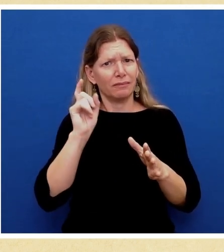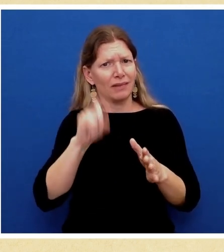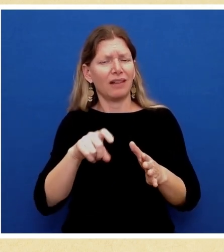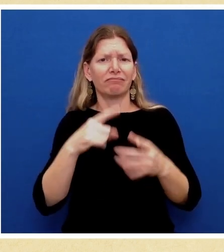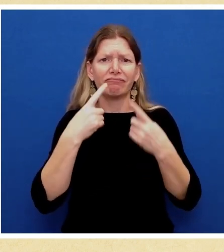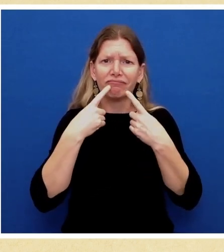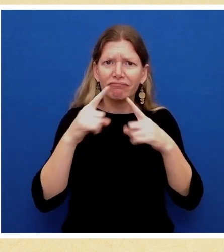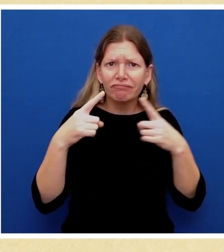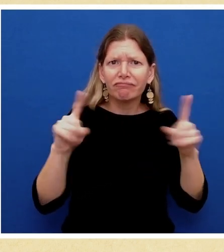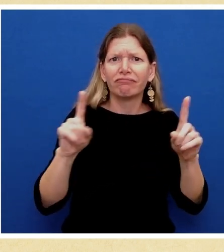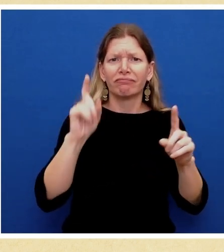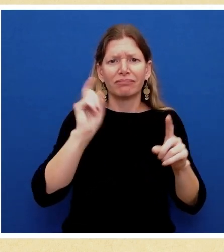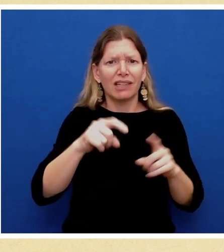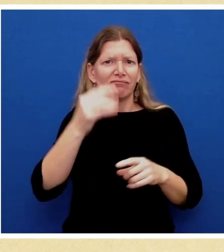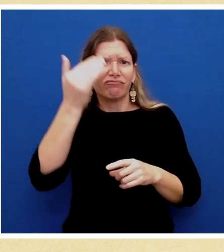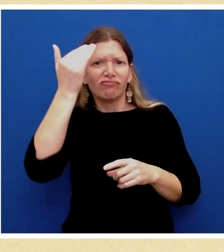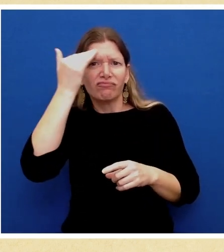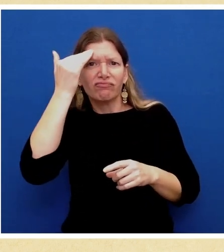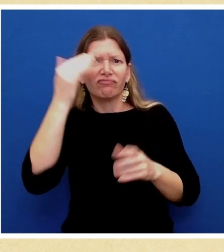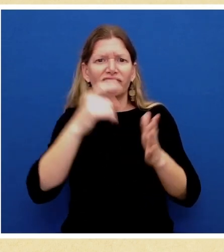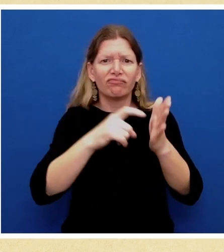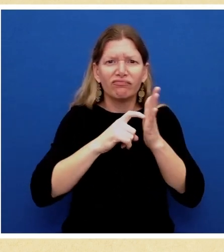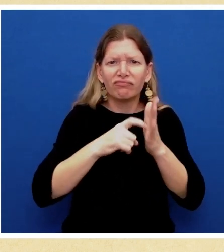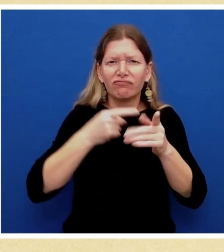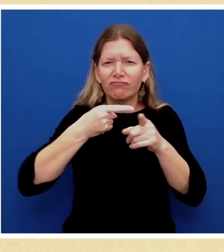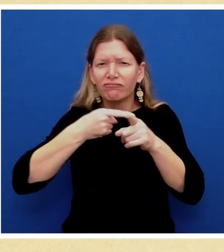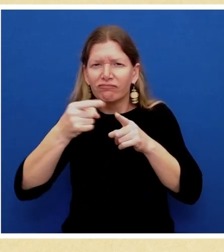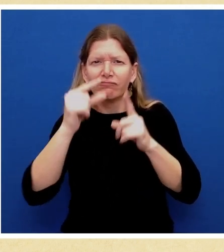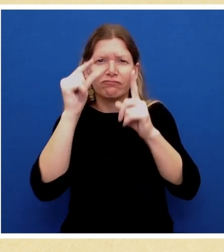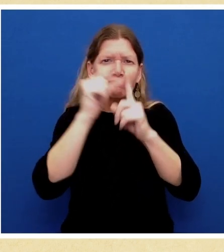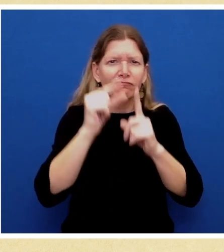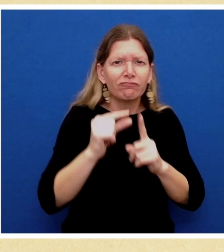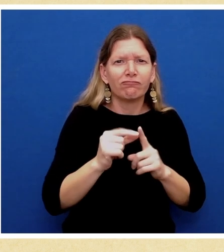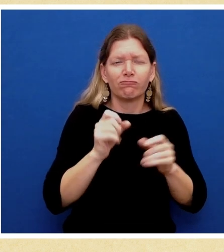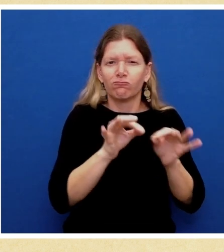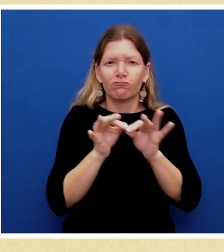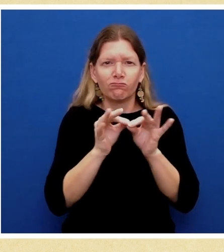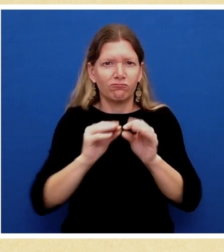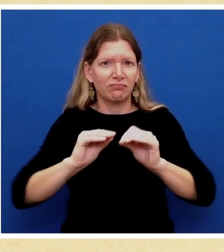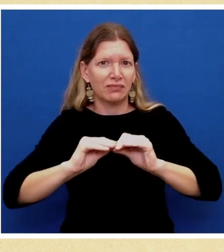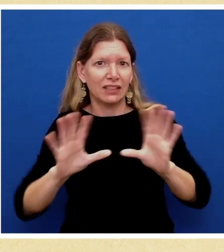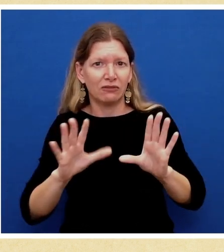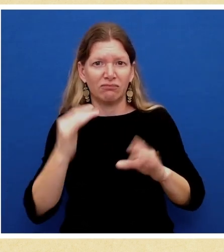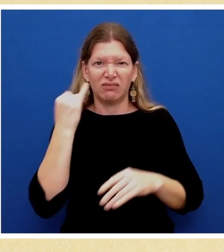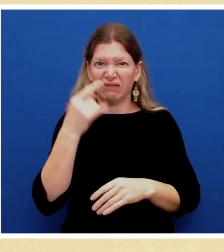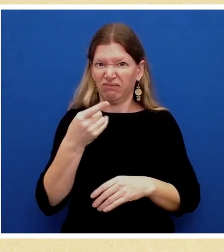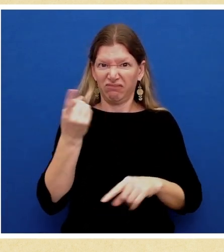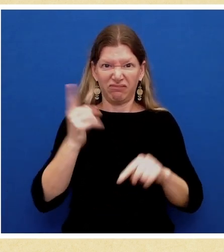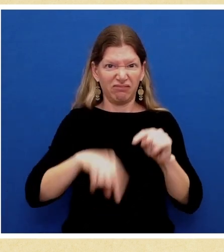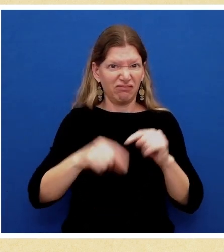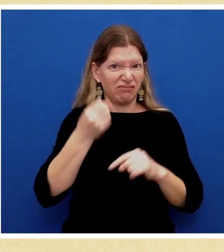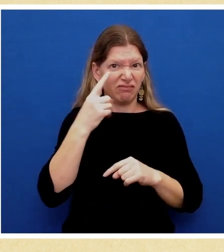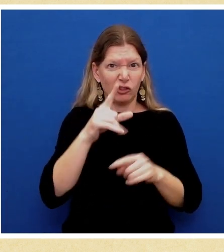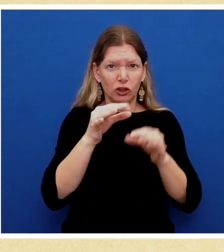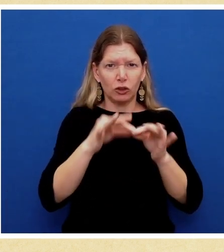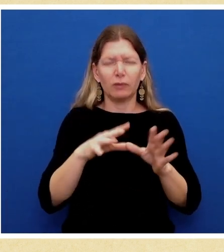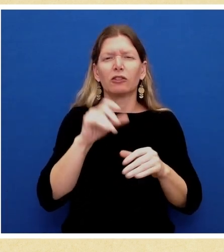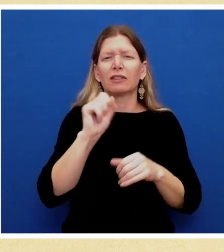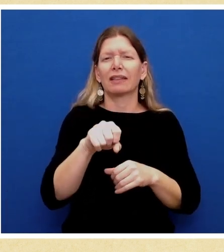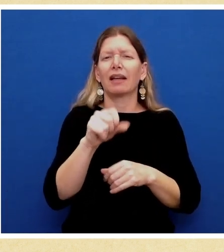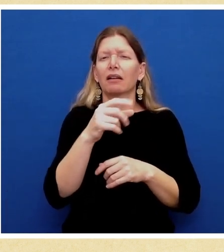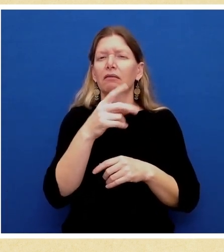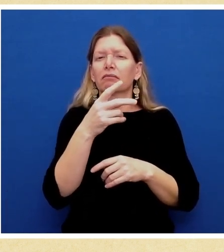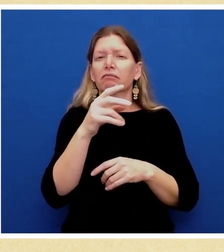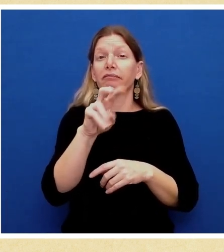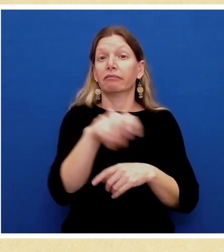be effective and use the required and specialized vocabulary. If you are unable to understand your VRI interpreter, ask